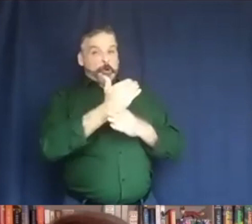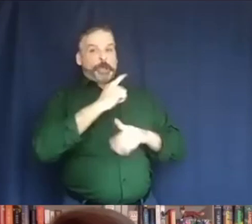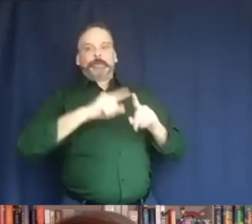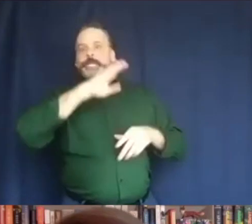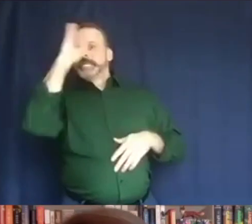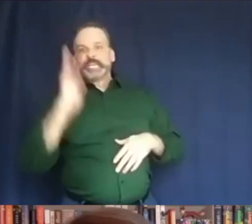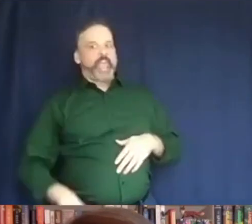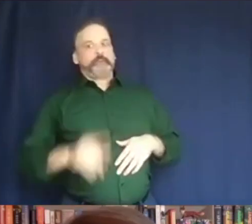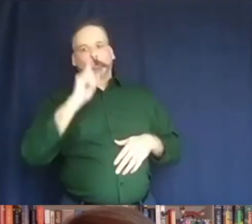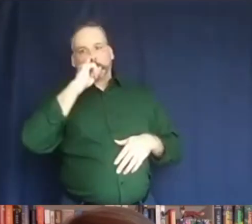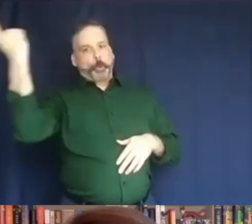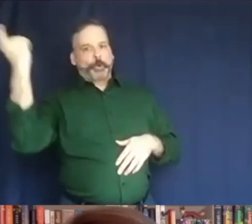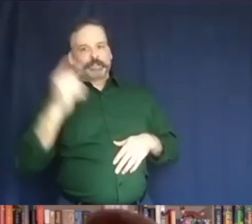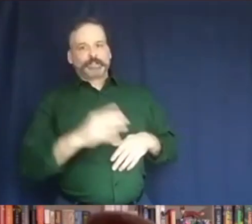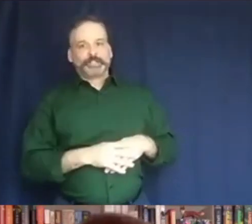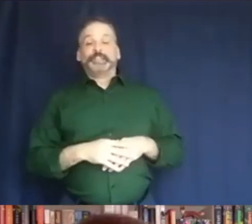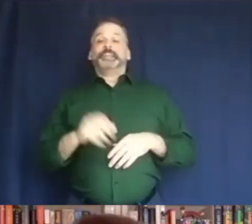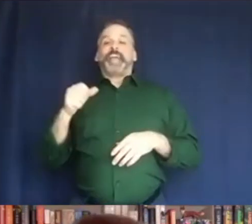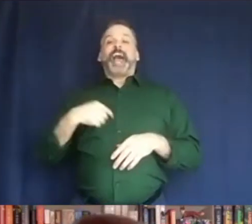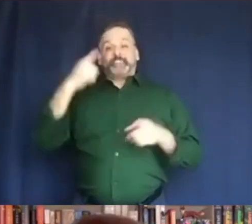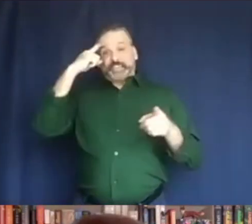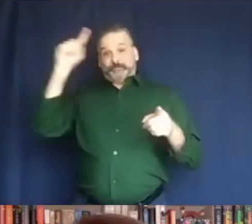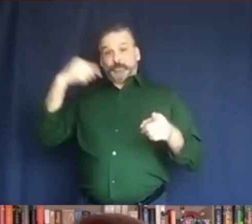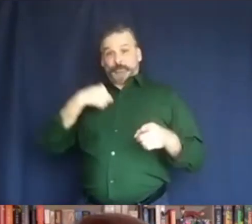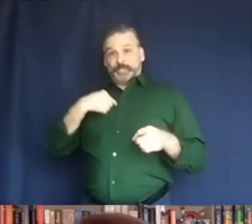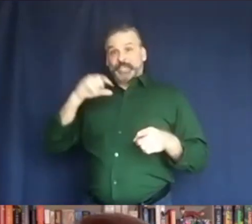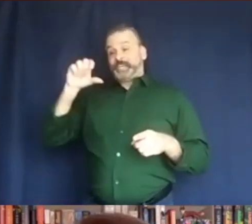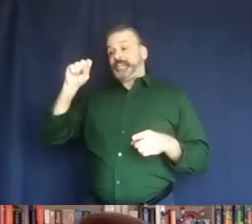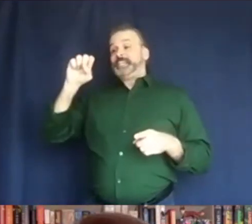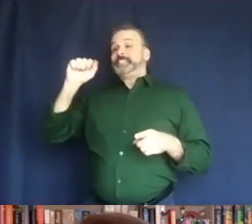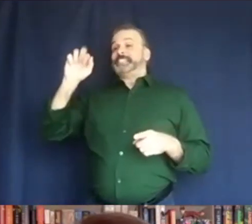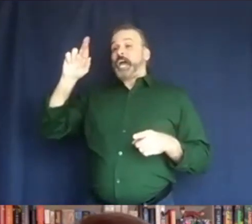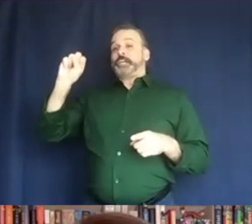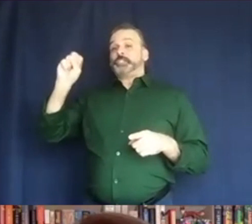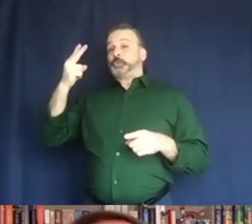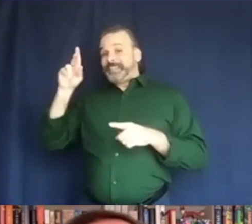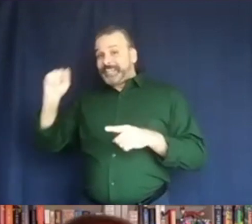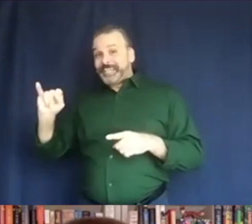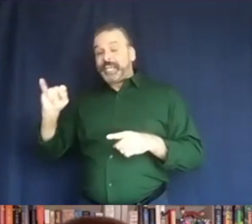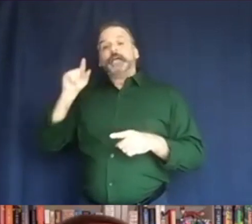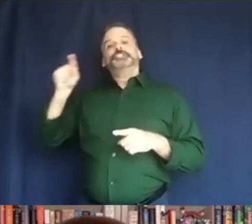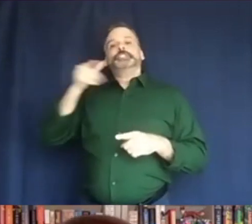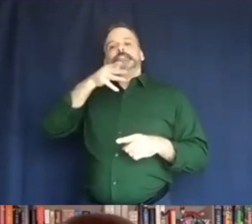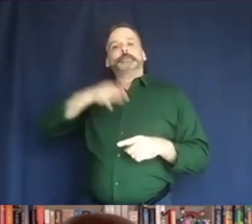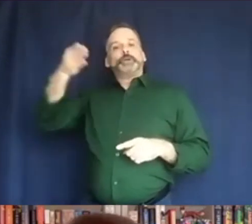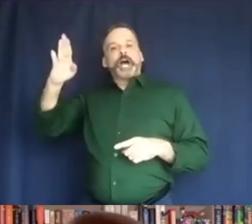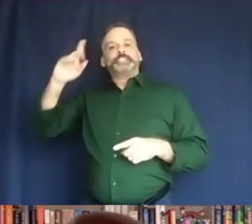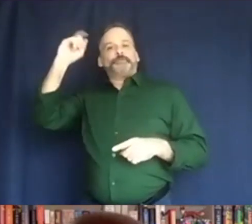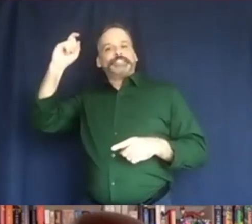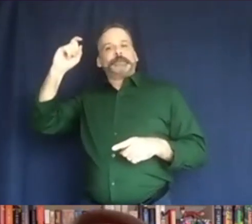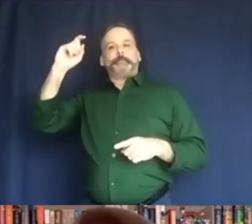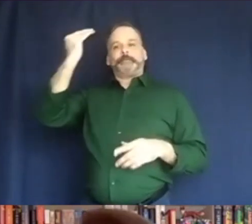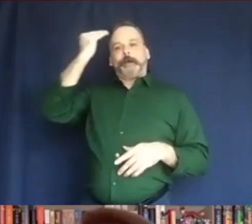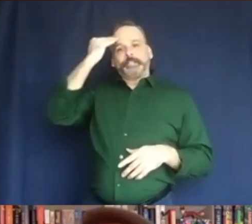Yeah. I think for me, it's definitely Saraswati, because she's the goddess of wisdom and knowledge. So she'd just be this font of